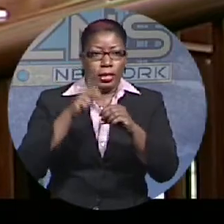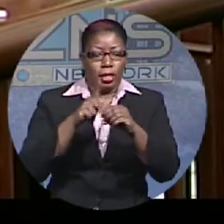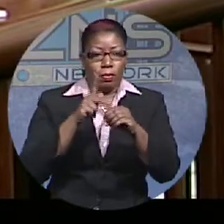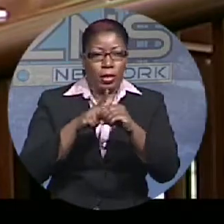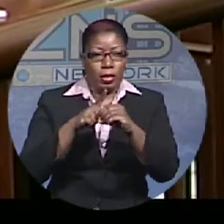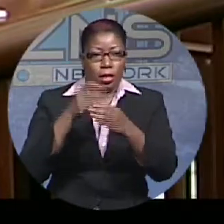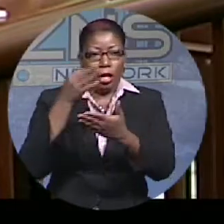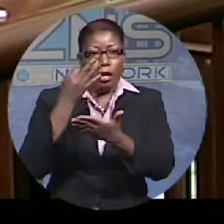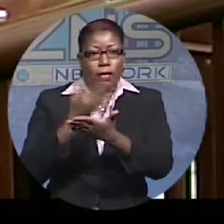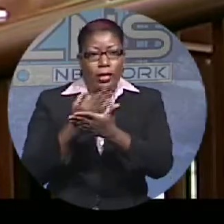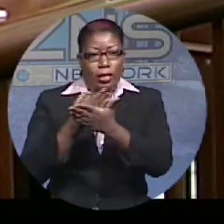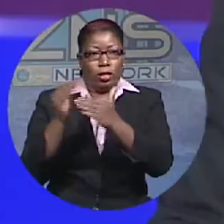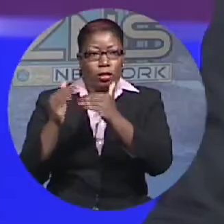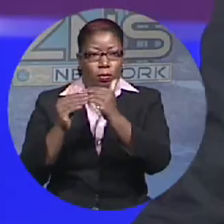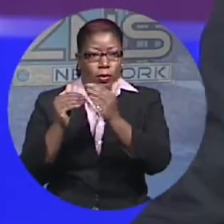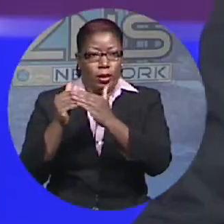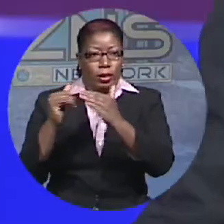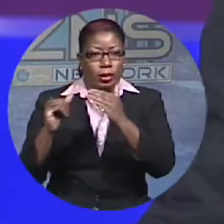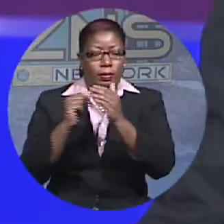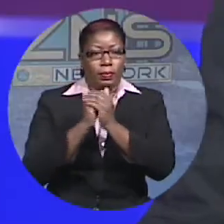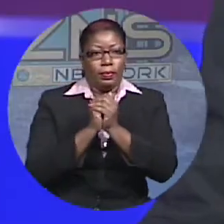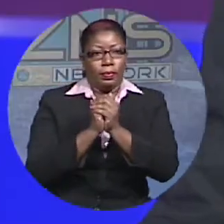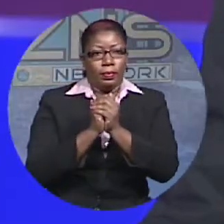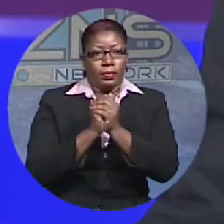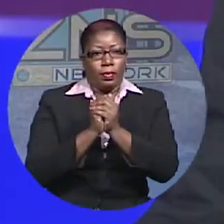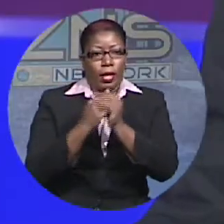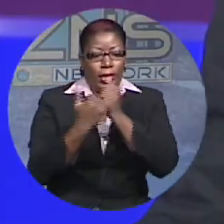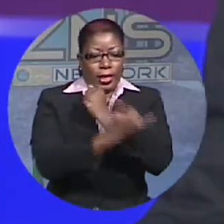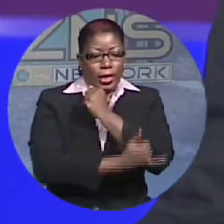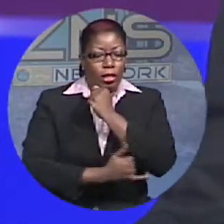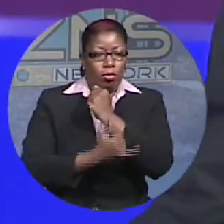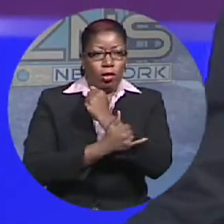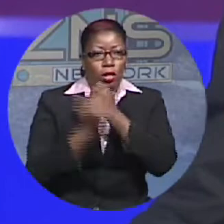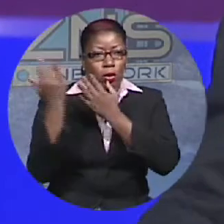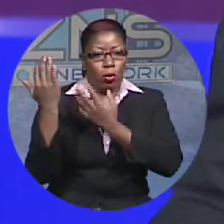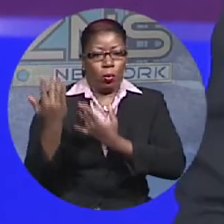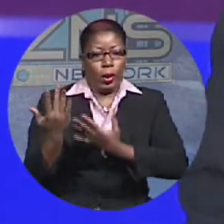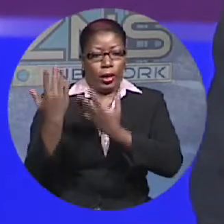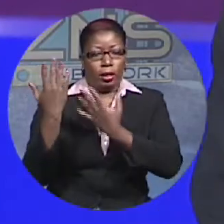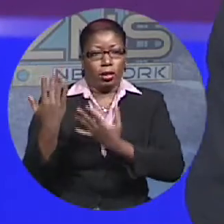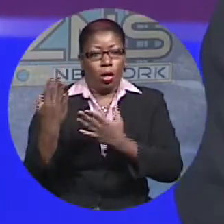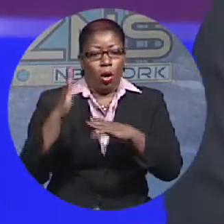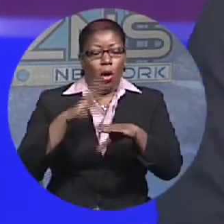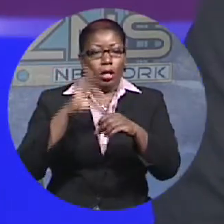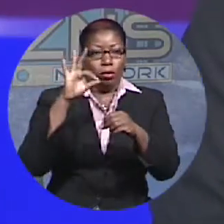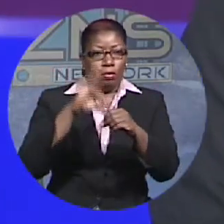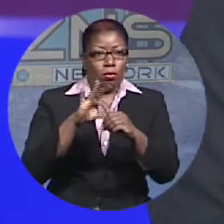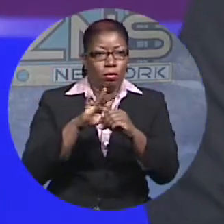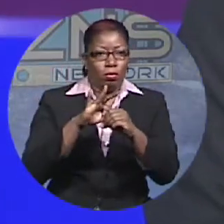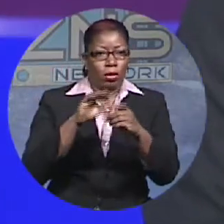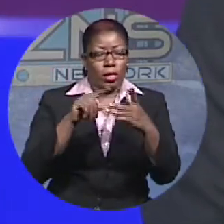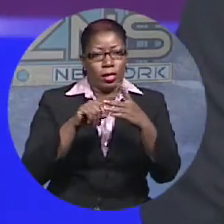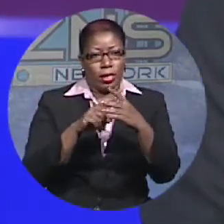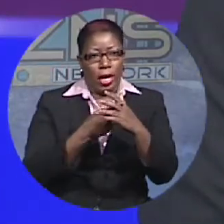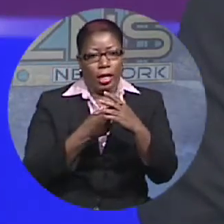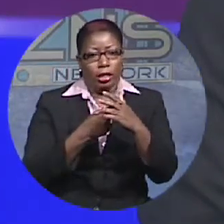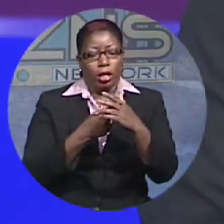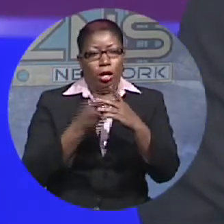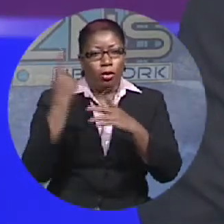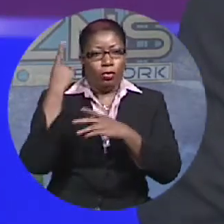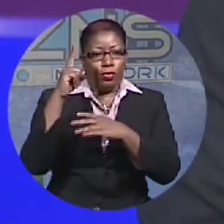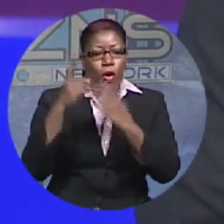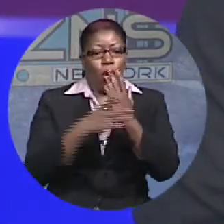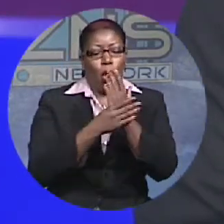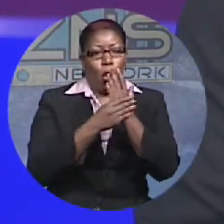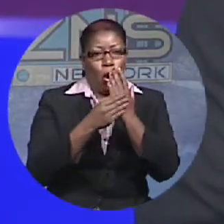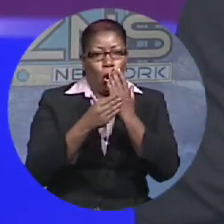financial institutions. Well, as the country awaits word on the referendum that could signal the start of exploratory oil drilling in